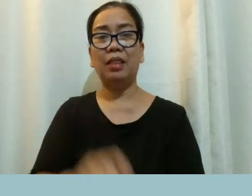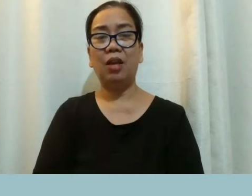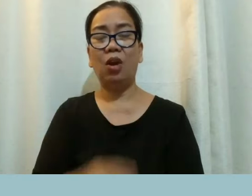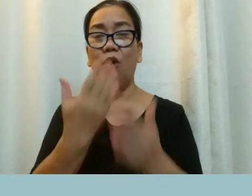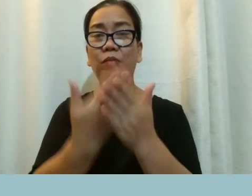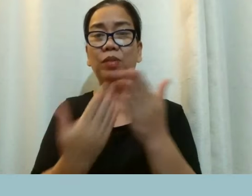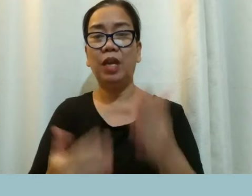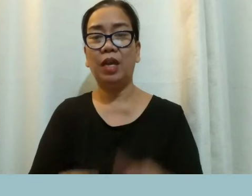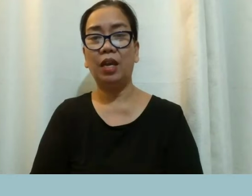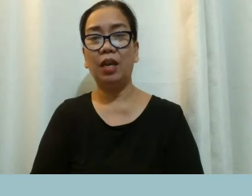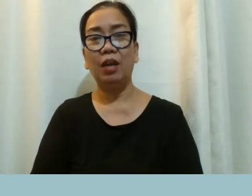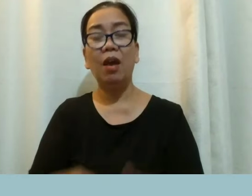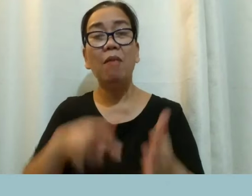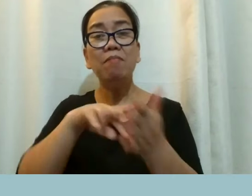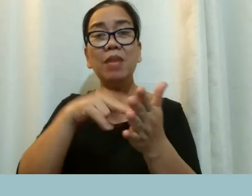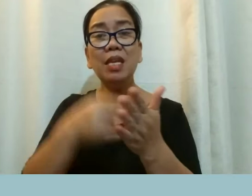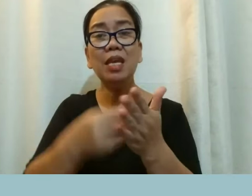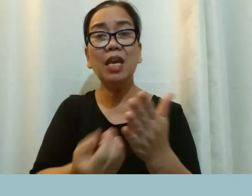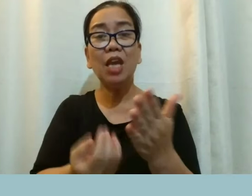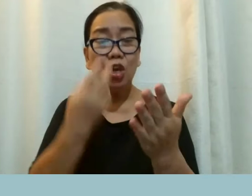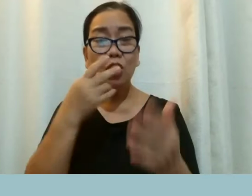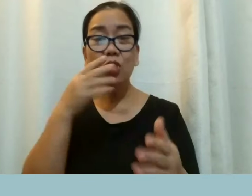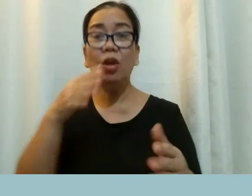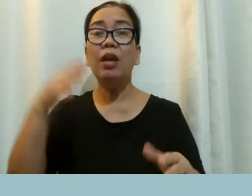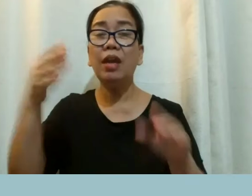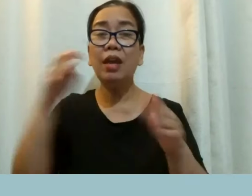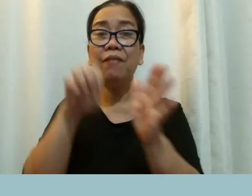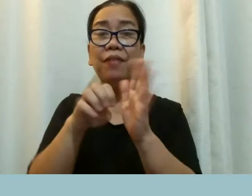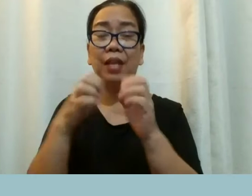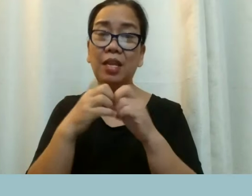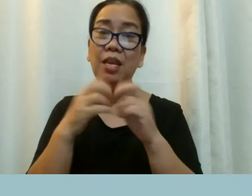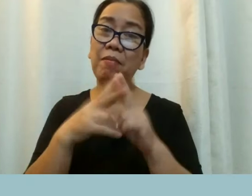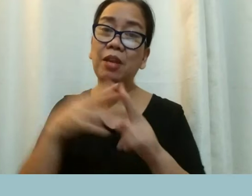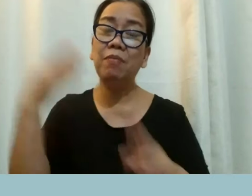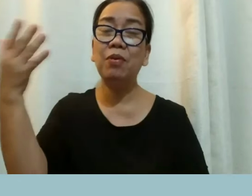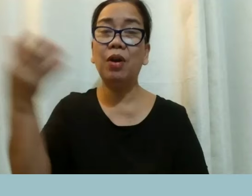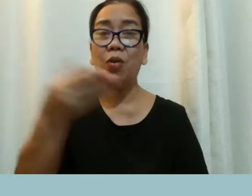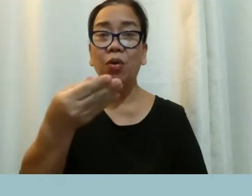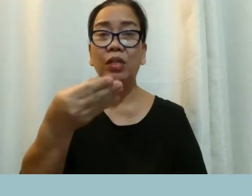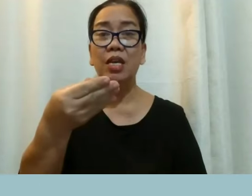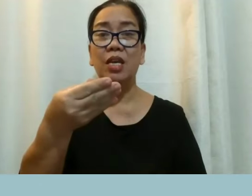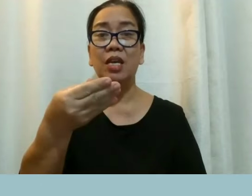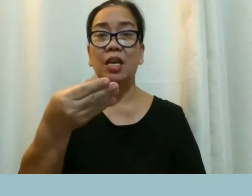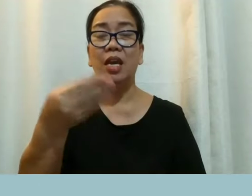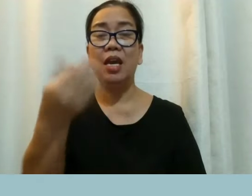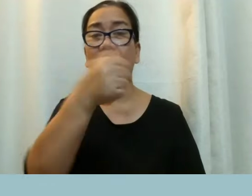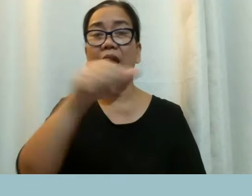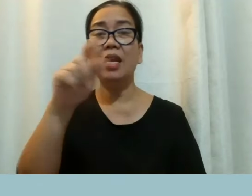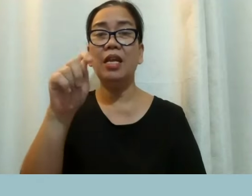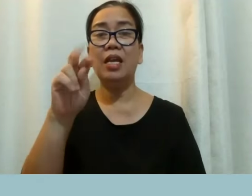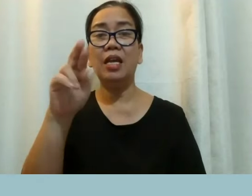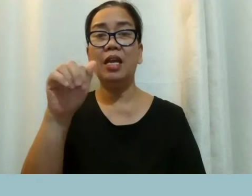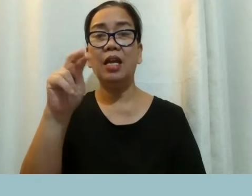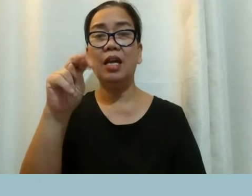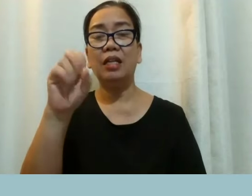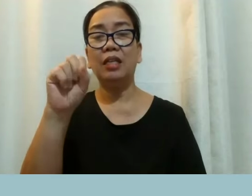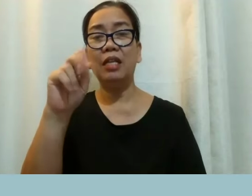transparent object. Meaning, even if you are holding